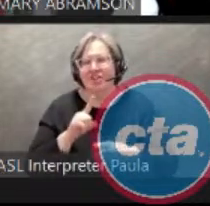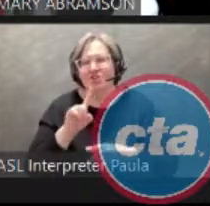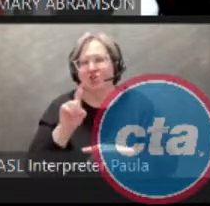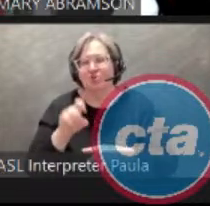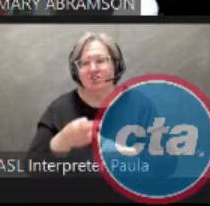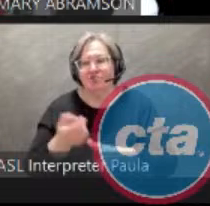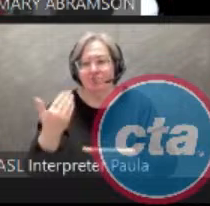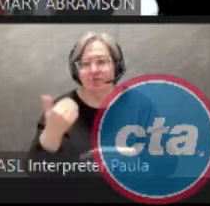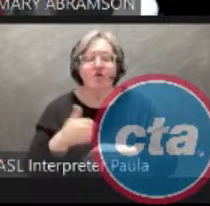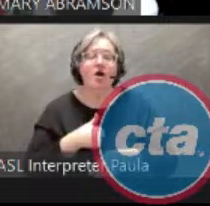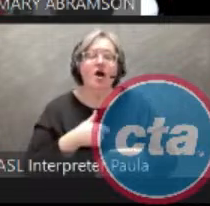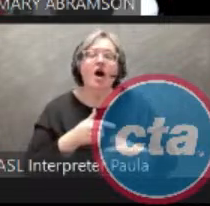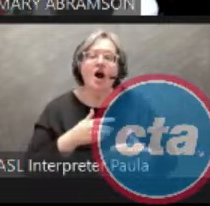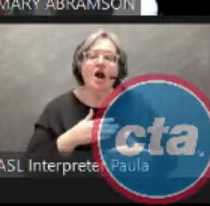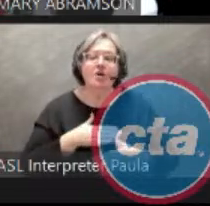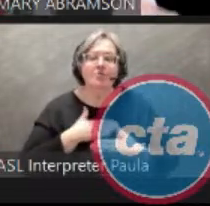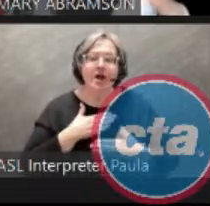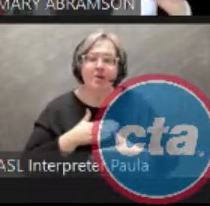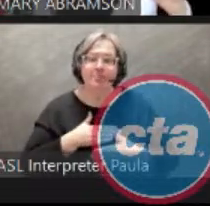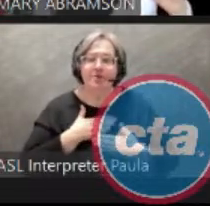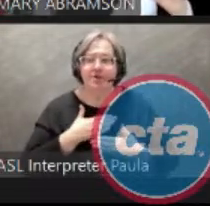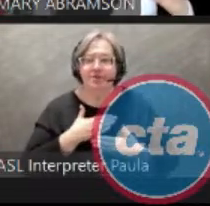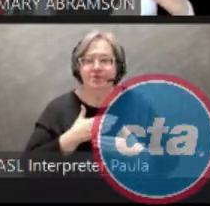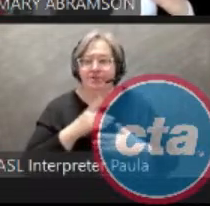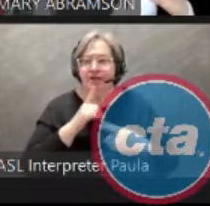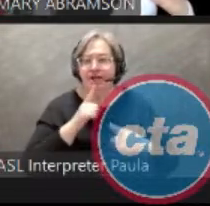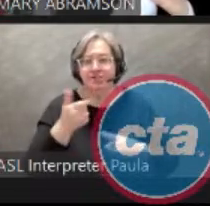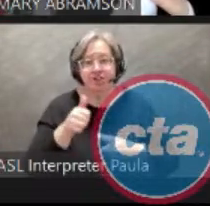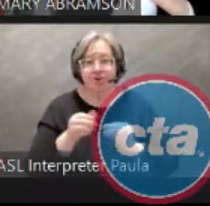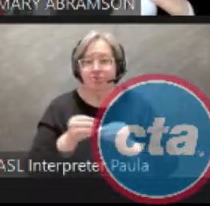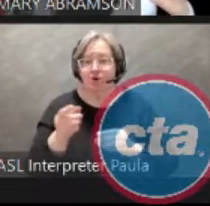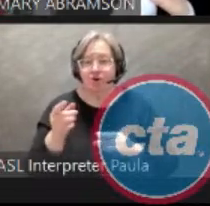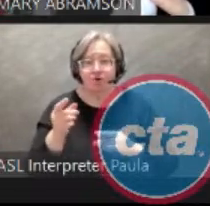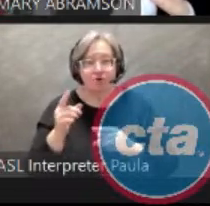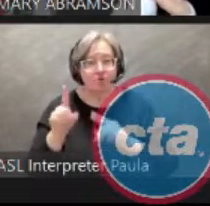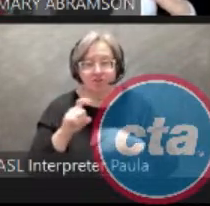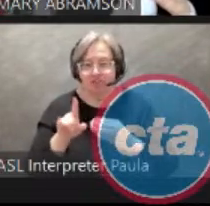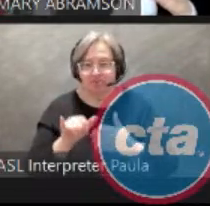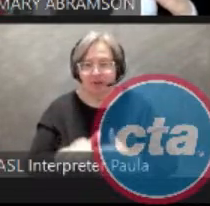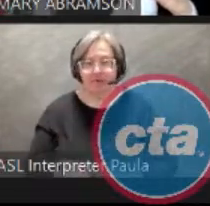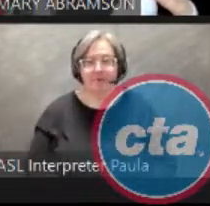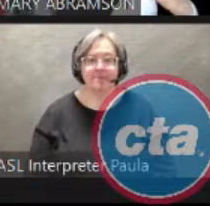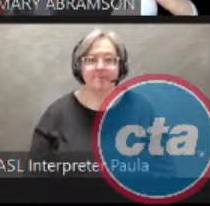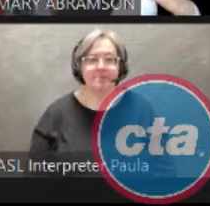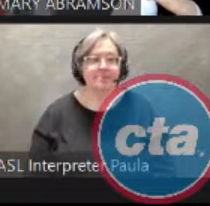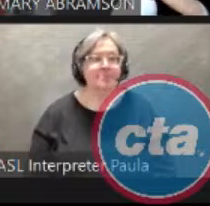I'm happy to answer any questions you may have about that.